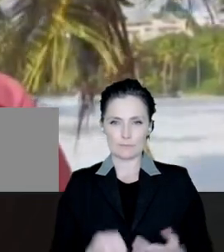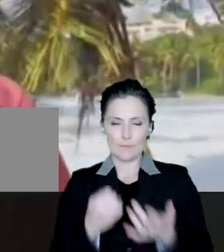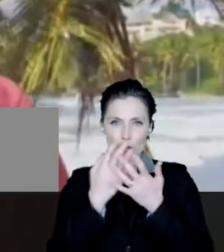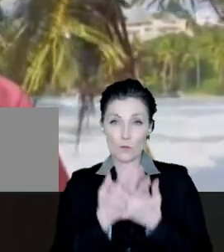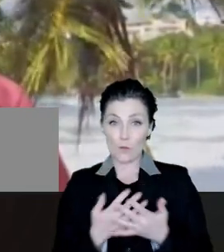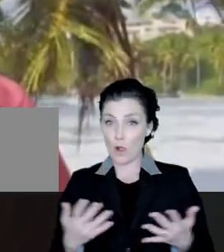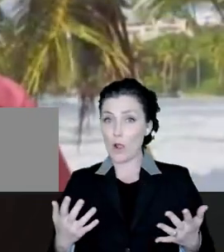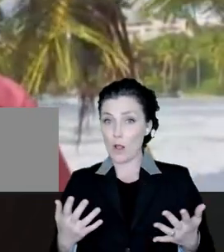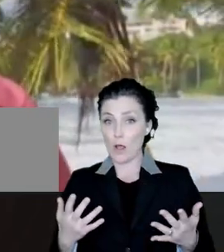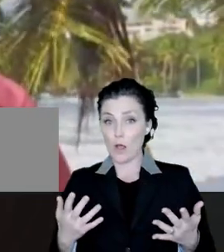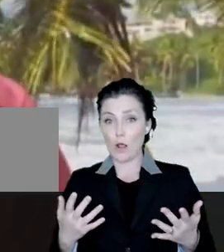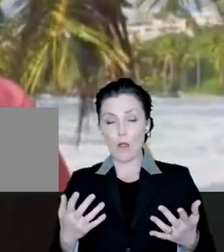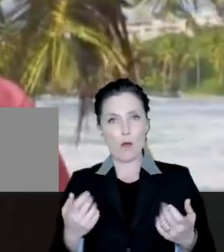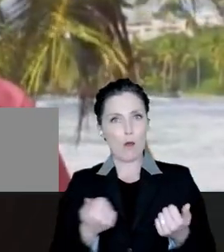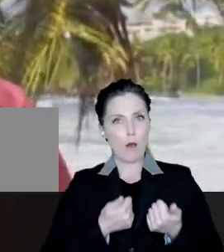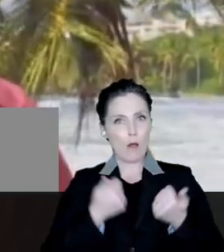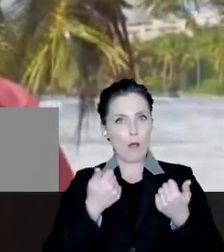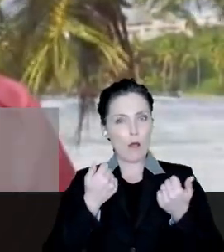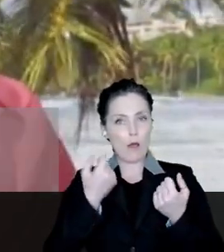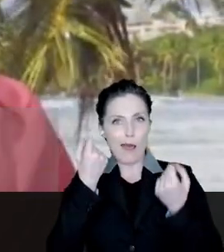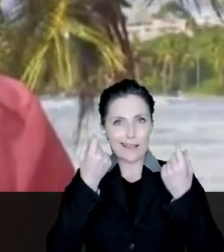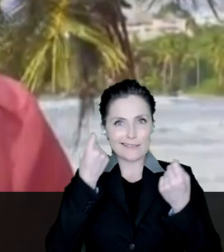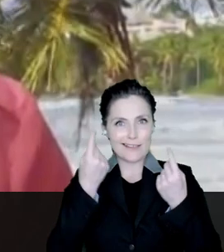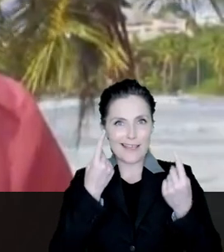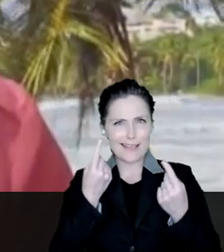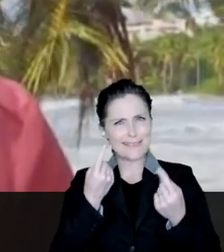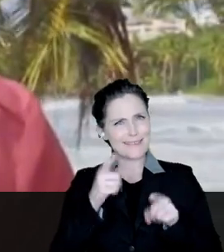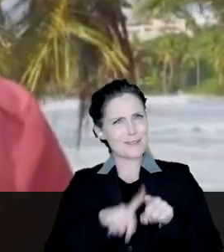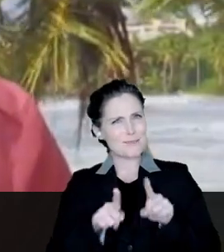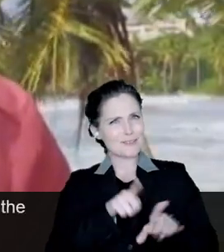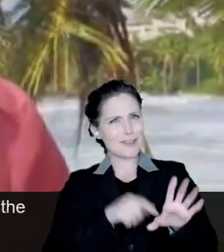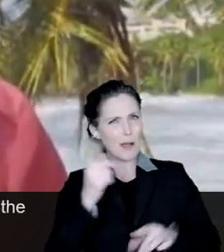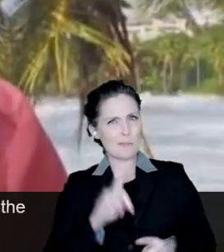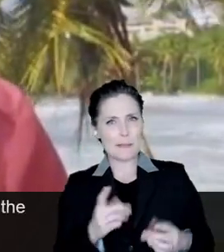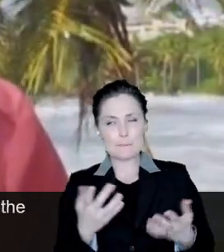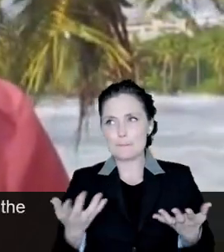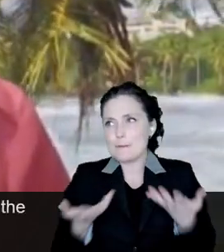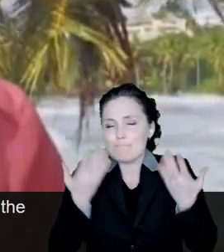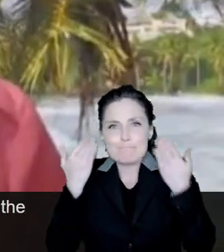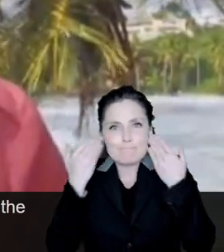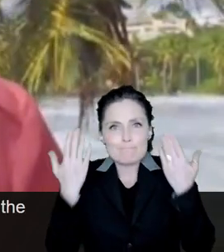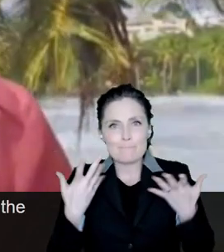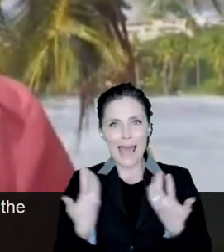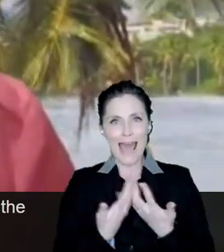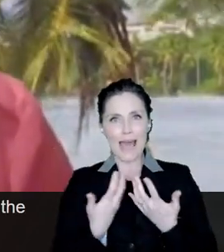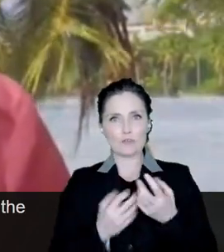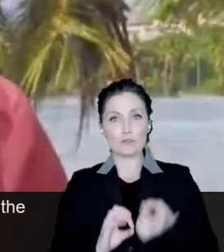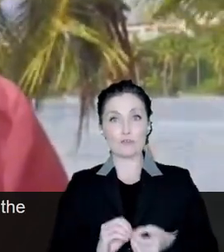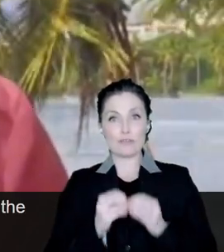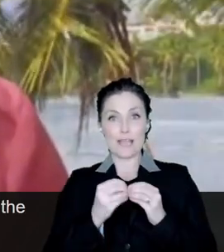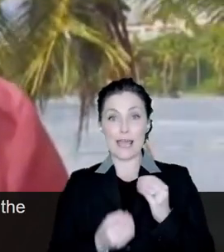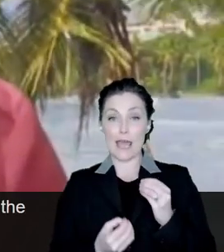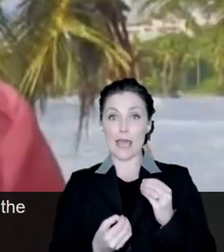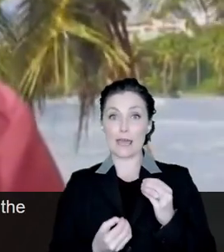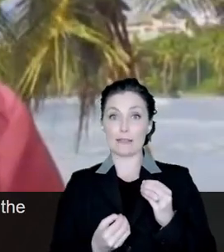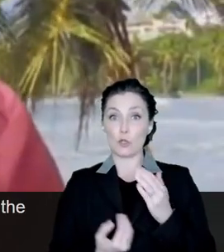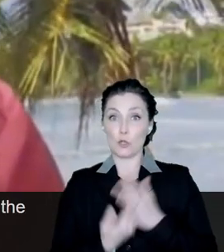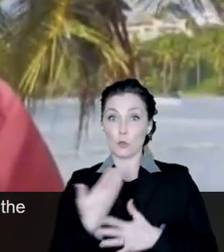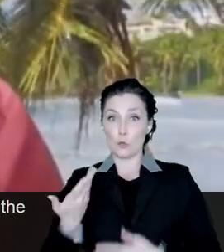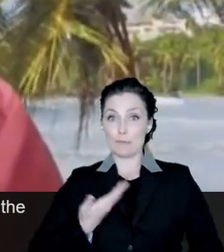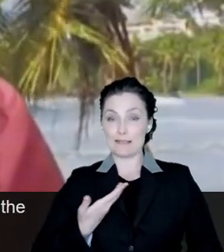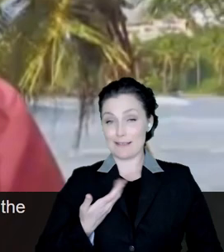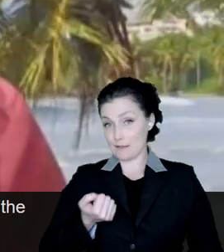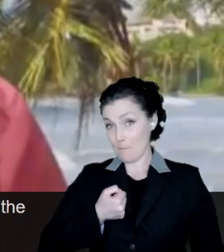bright ideas in the UK, especially youngsters. They don't know how to go about creating new businesses. So my question to the Mayor of London